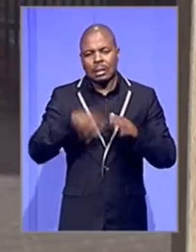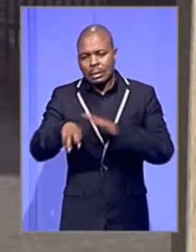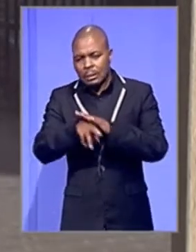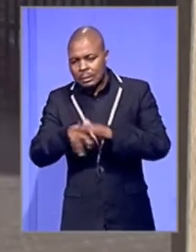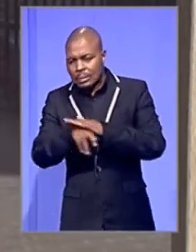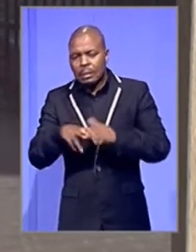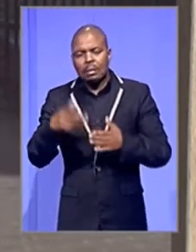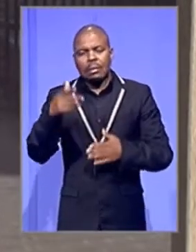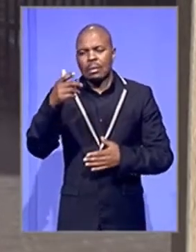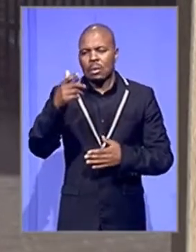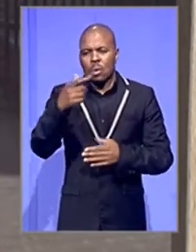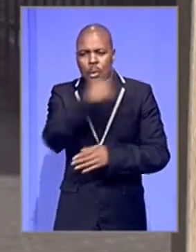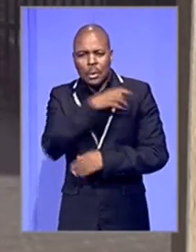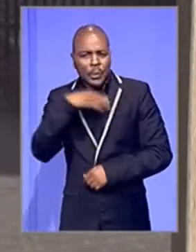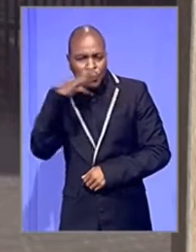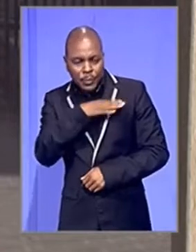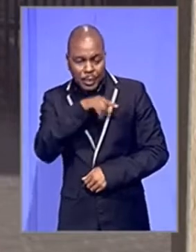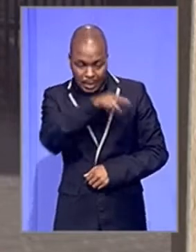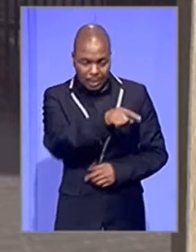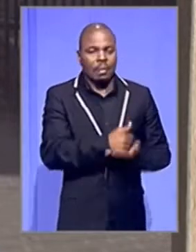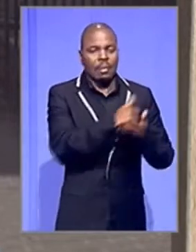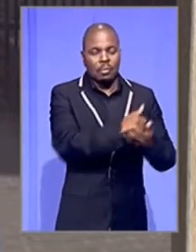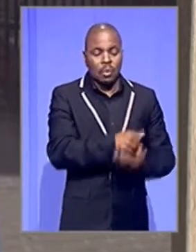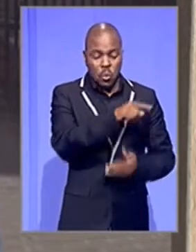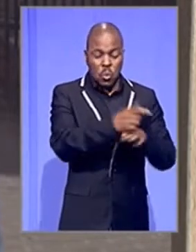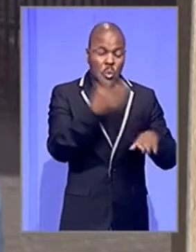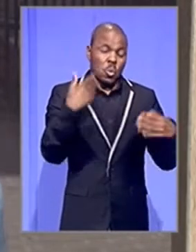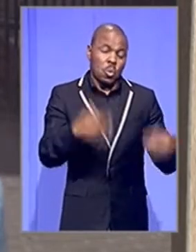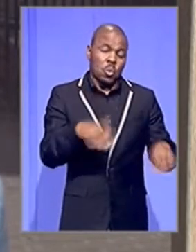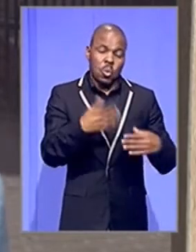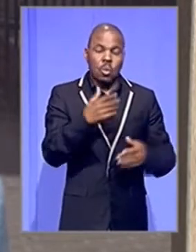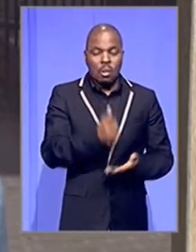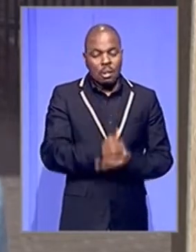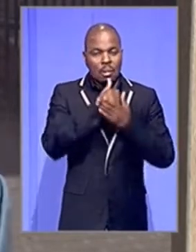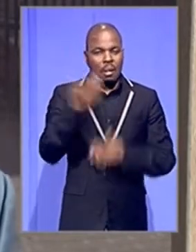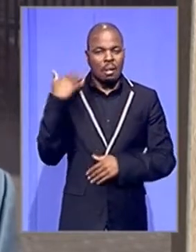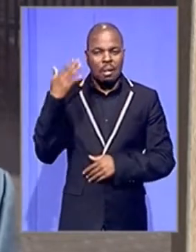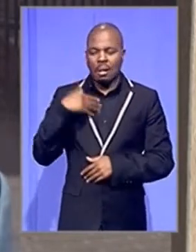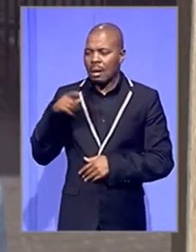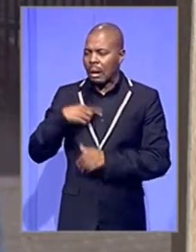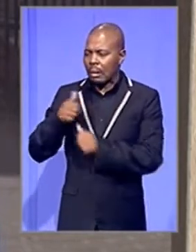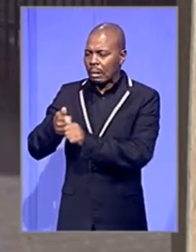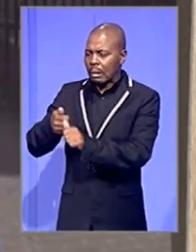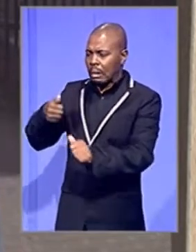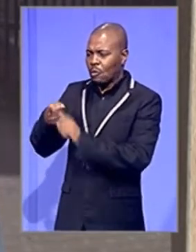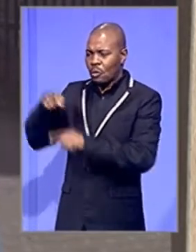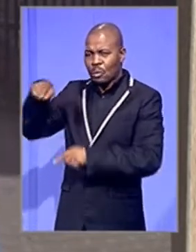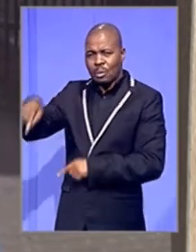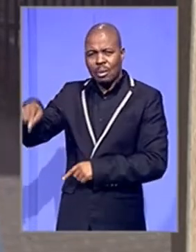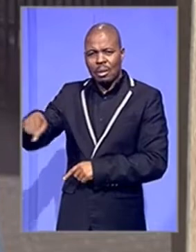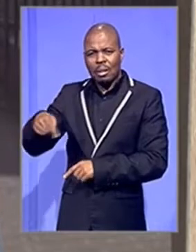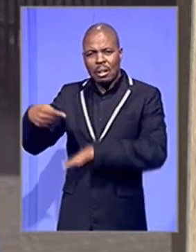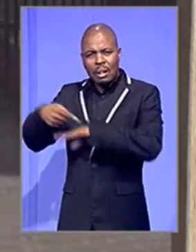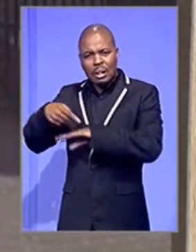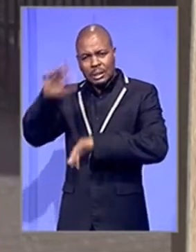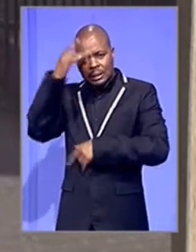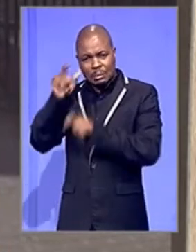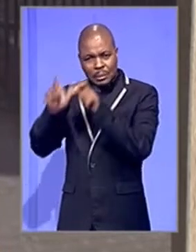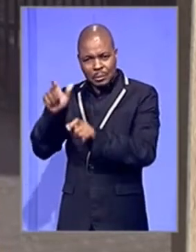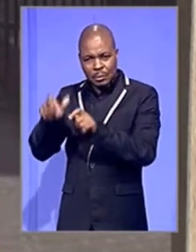hospital ona jwale e re thusitse haholo ha ne re na le orthopedic backlog Pelenomi hospital o bane jwale re nka